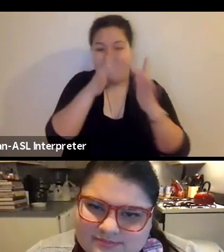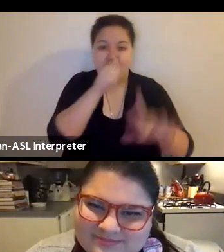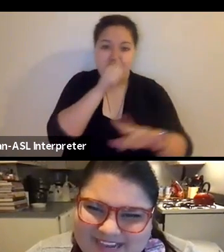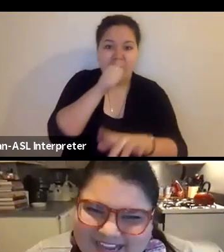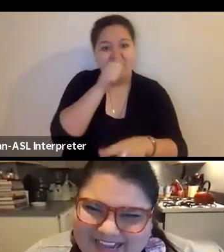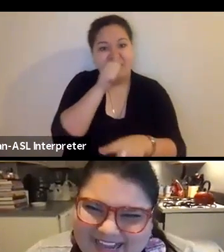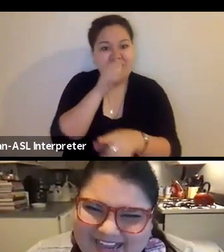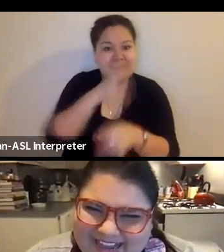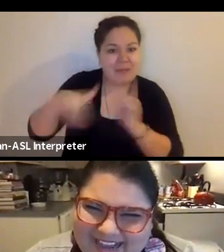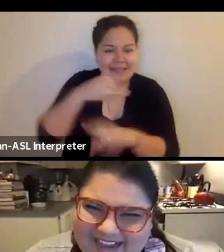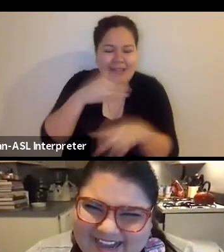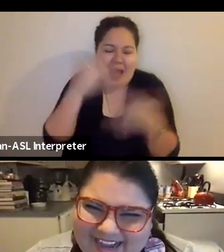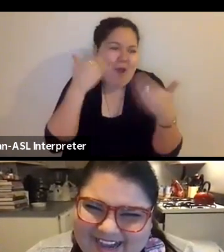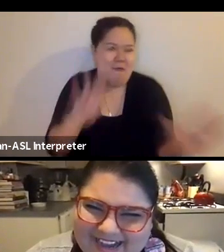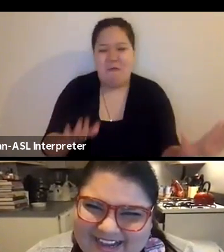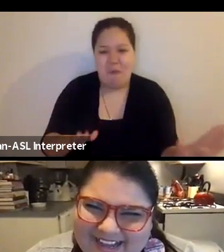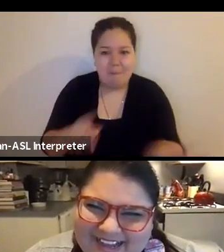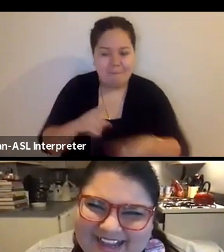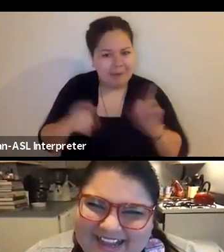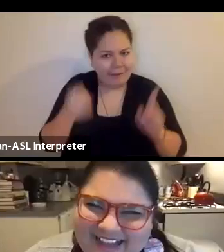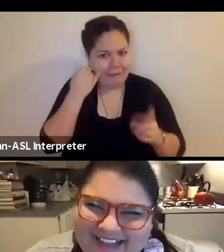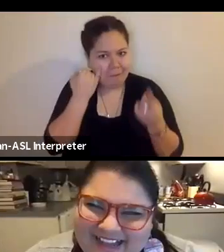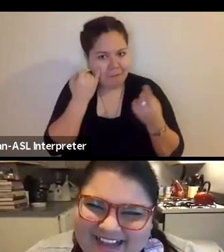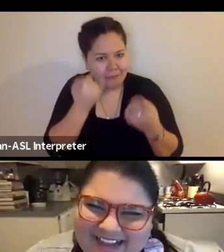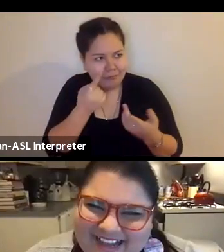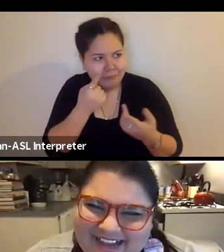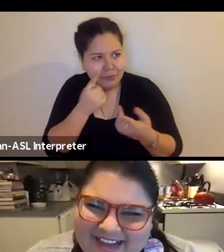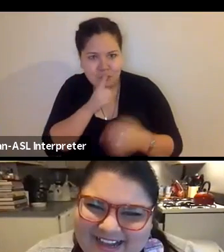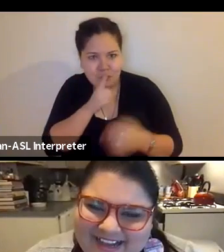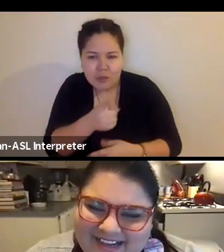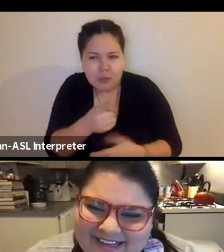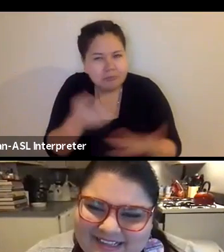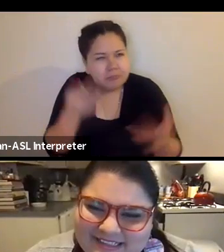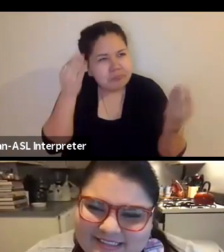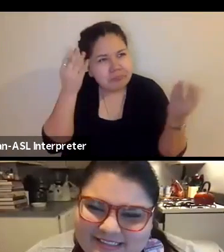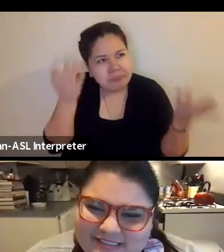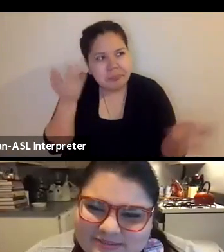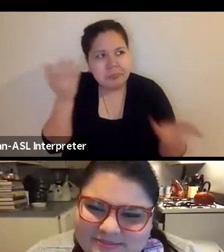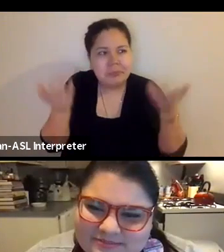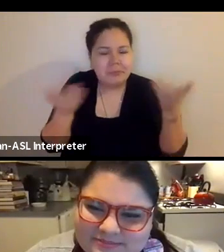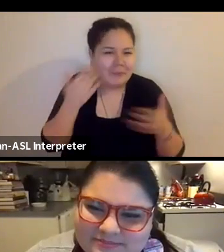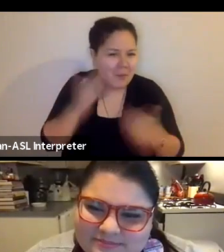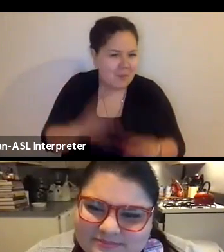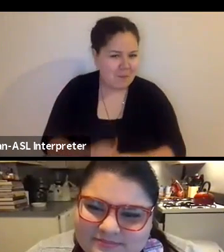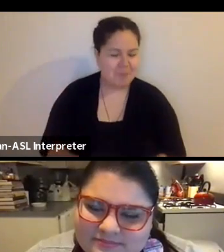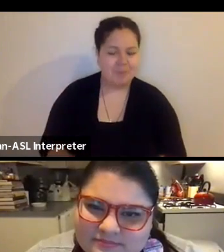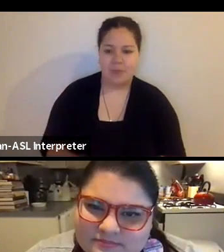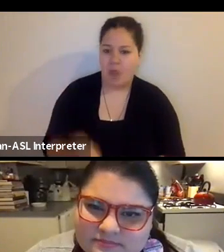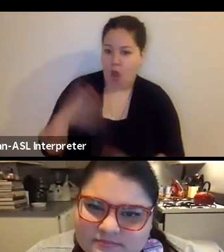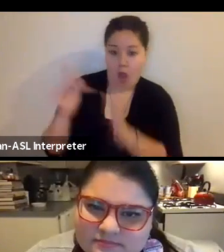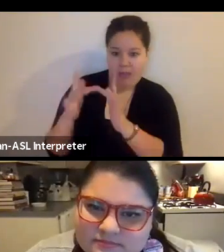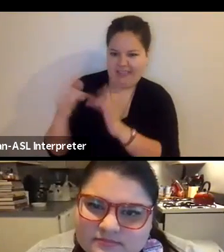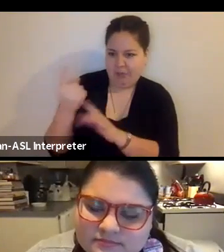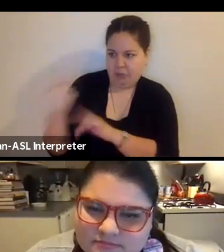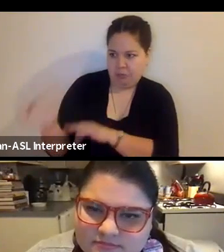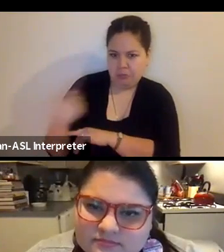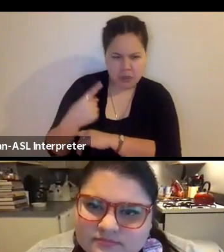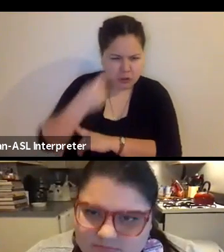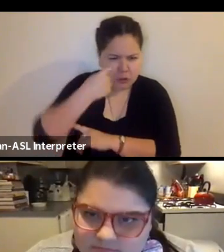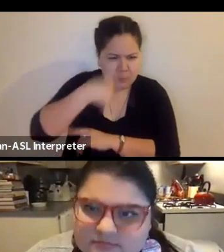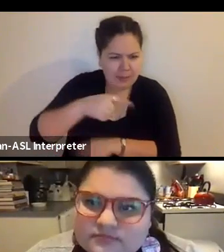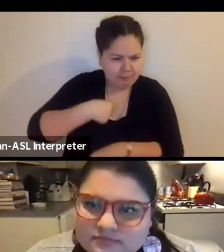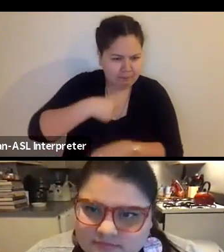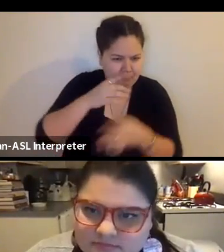know. Wouldn't it be awesome though if it was? We had an amazing question that was shared online. Would it be all right with you, my colleagues, if I shared